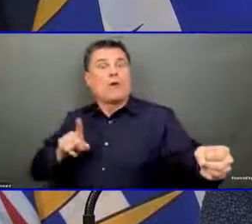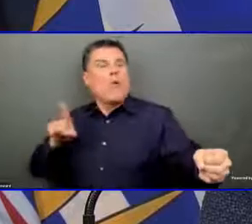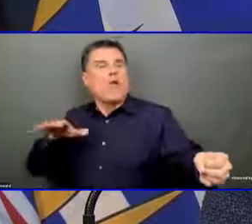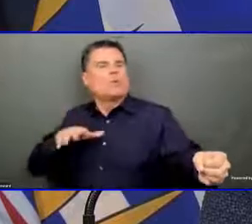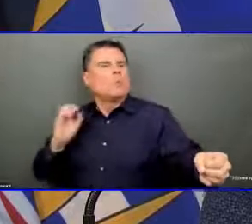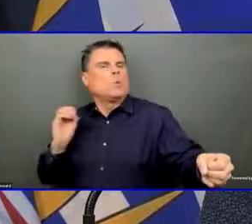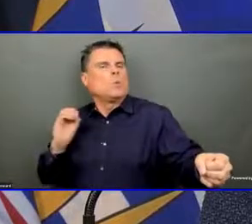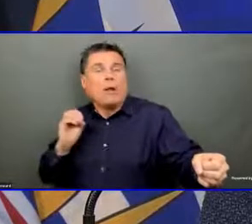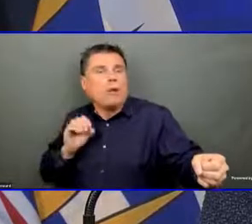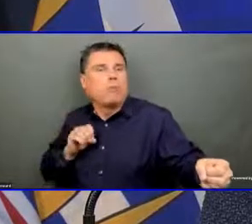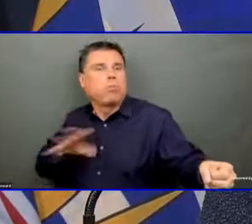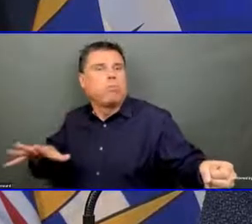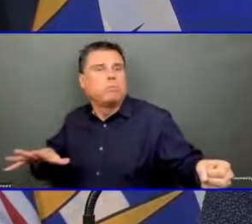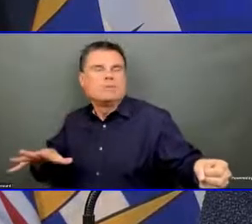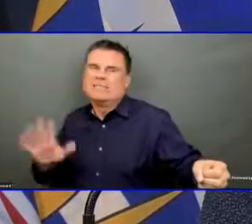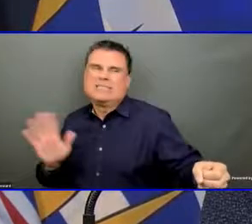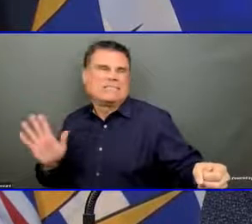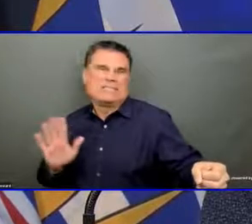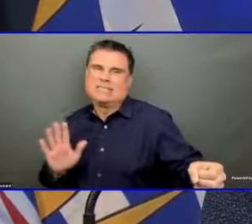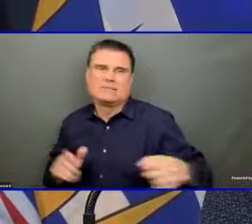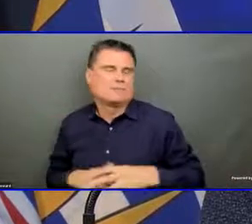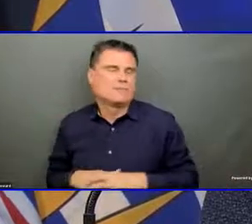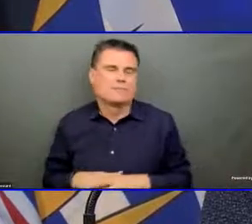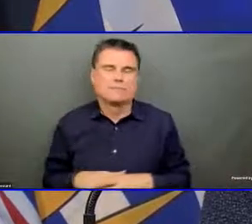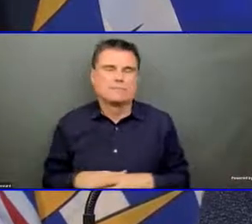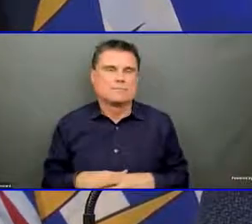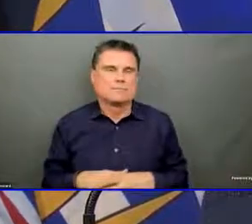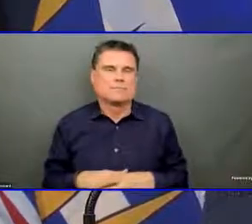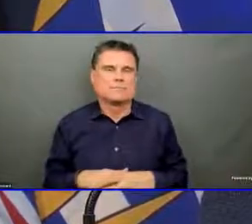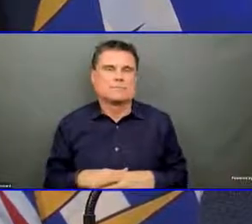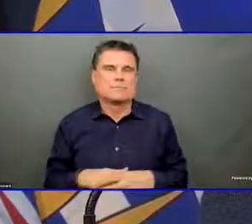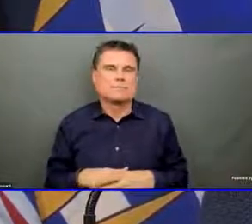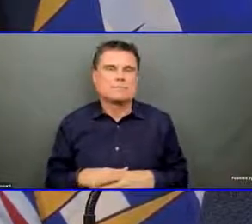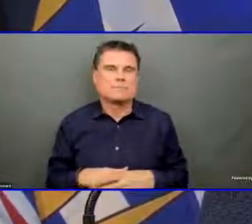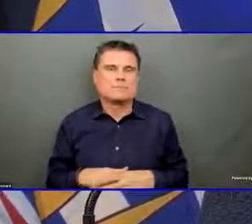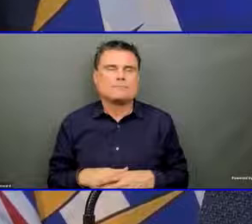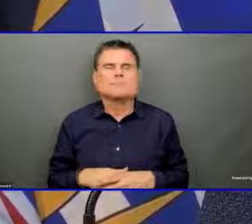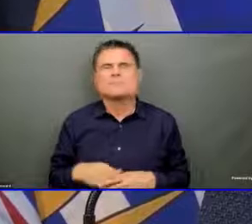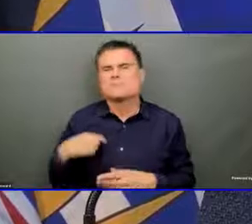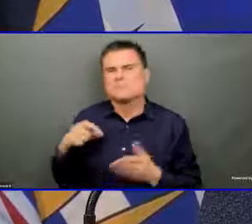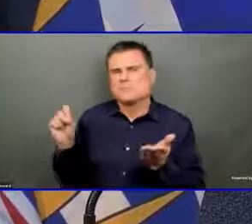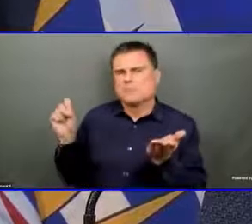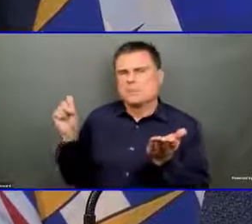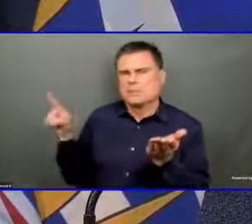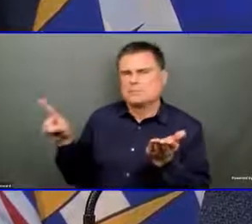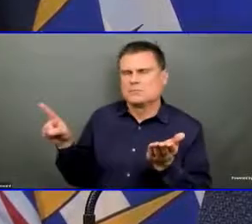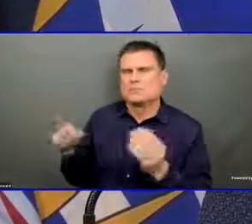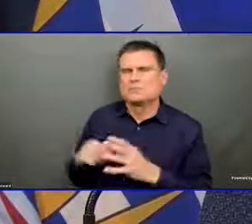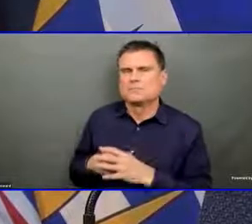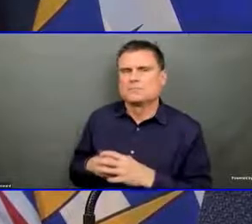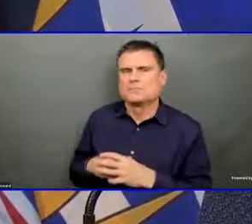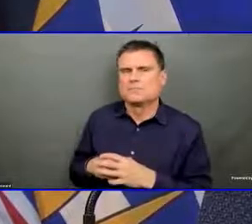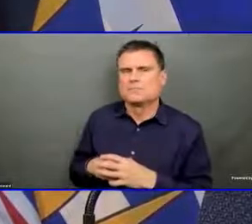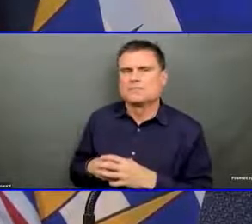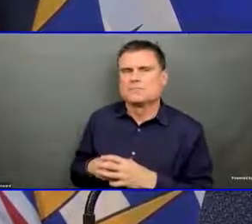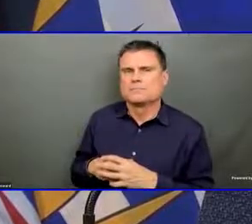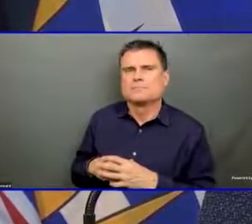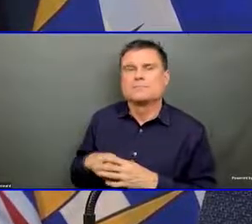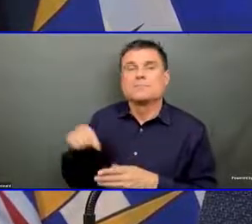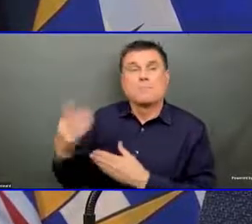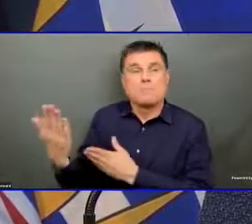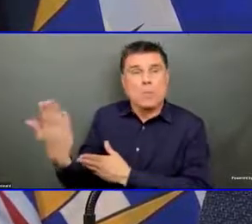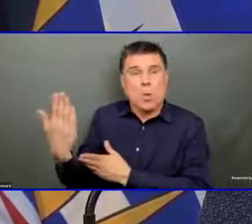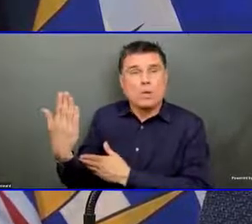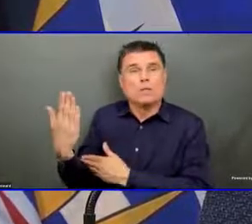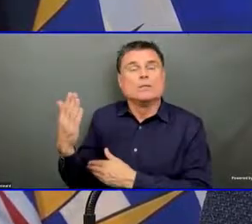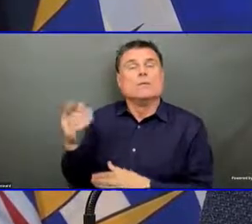Revisiting a question you were asked earlier, this morning on CBC's Morning Show in Kelowna, Dr. Carol Fenton from Interior Health said that 35% of